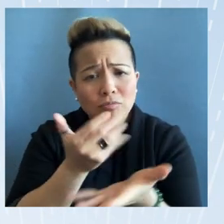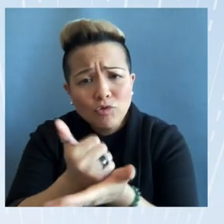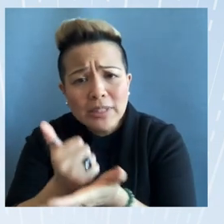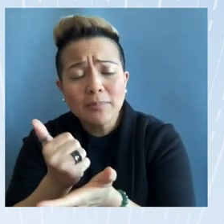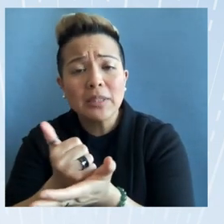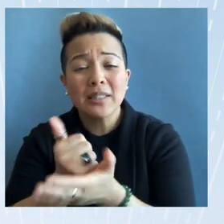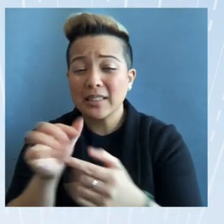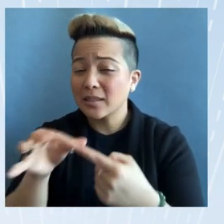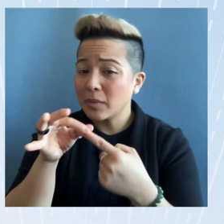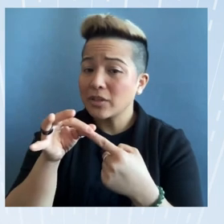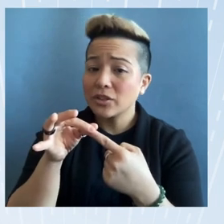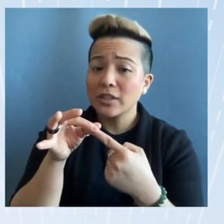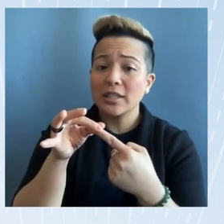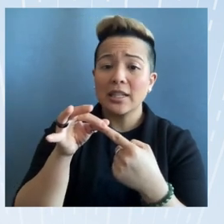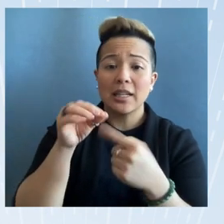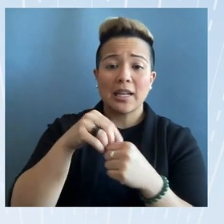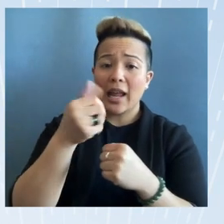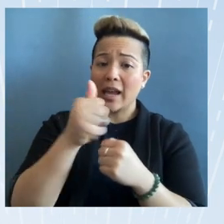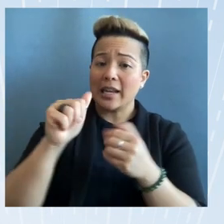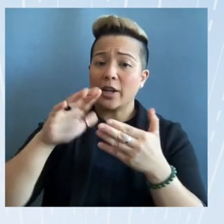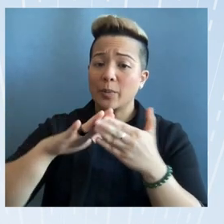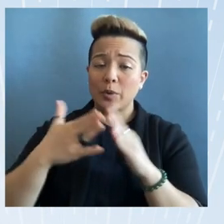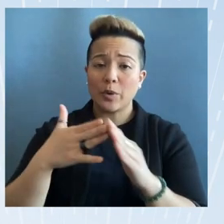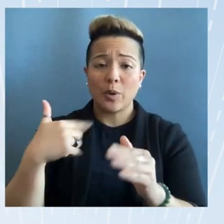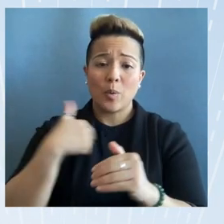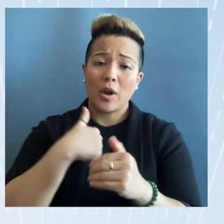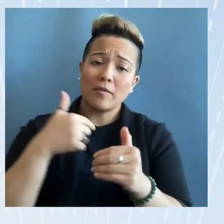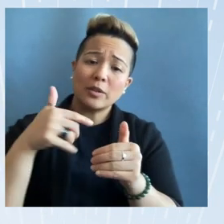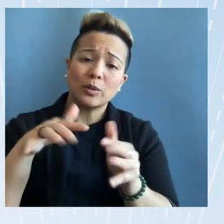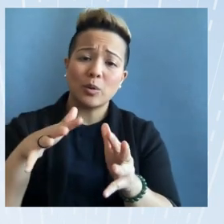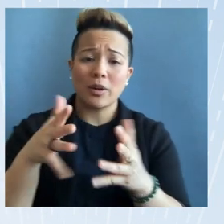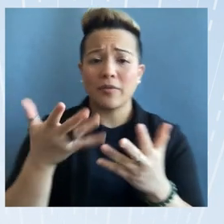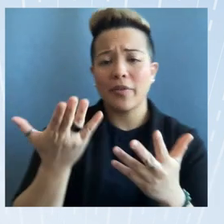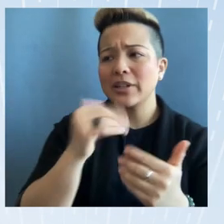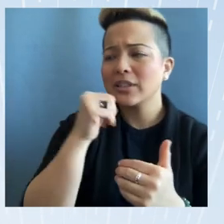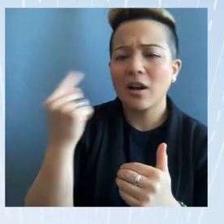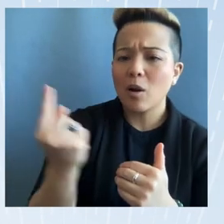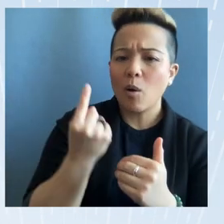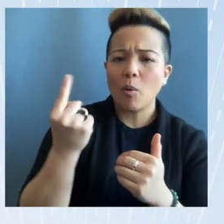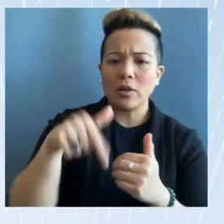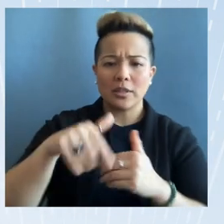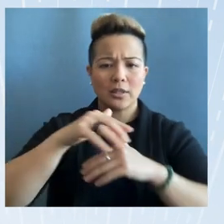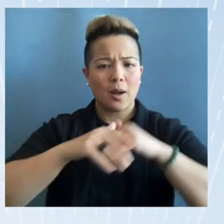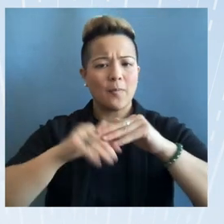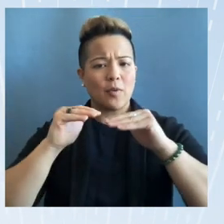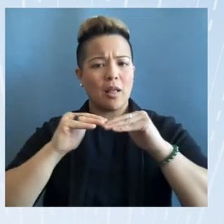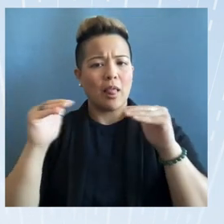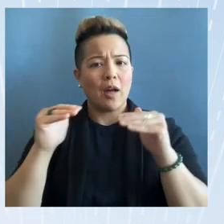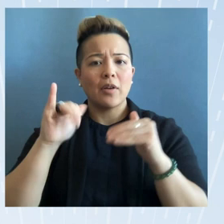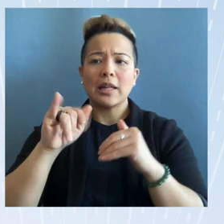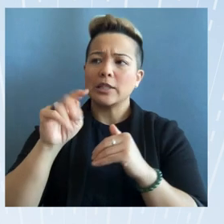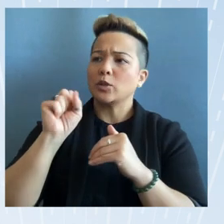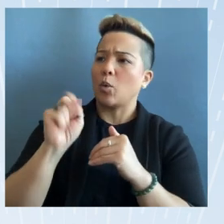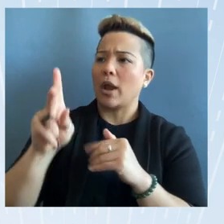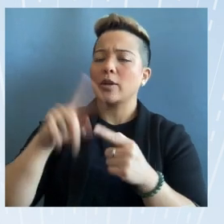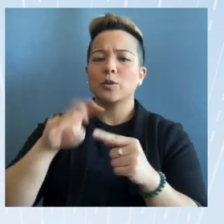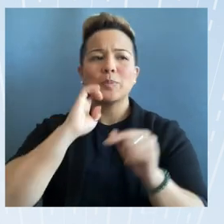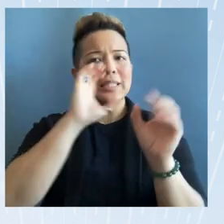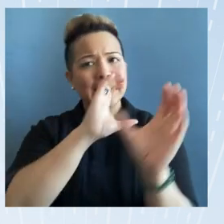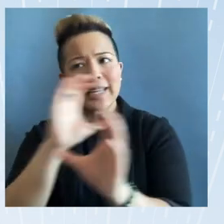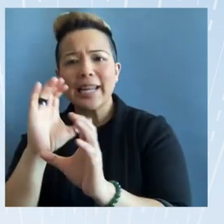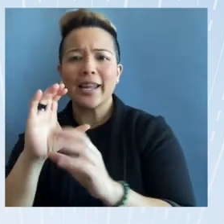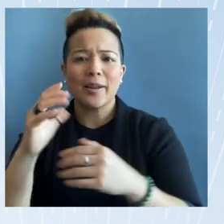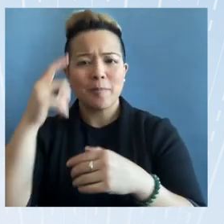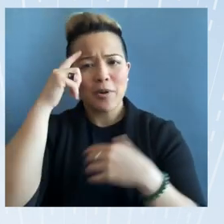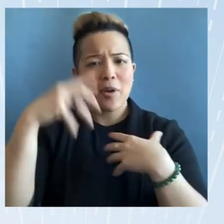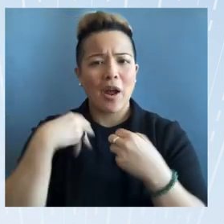especially in any community, we have a sort of a, there's not always this comfort level that it's okay to be seeking mental health support.